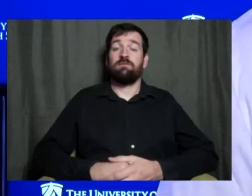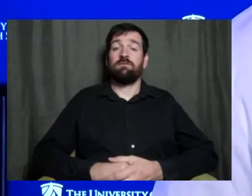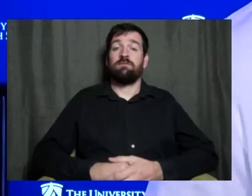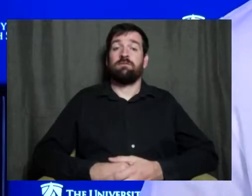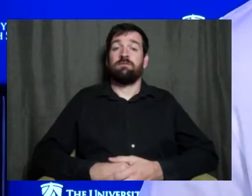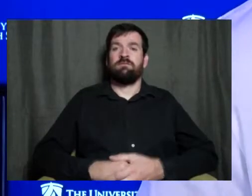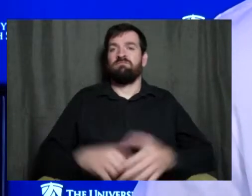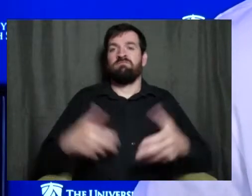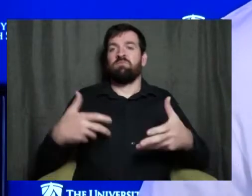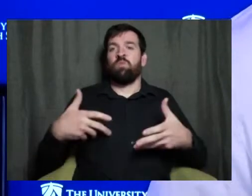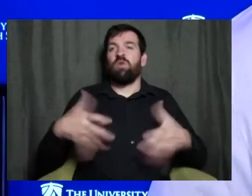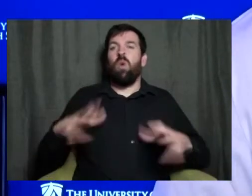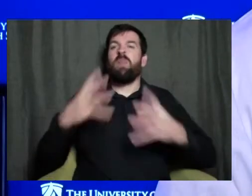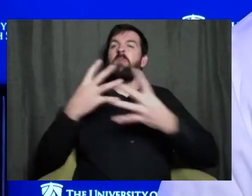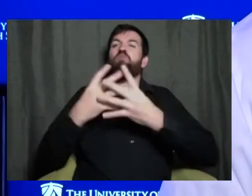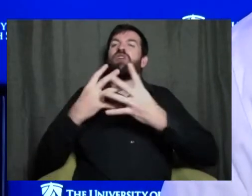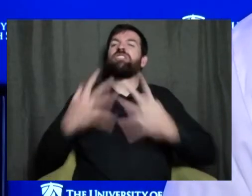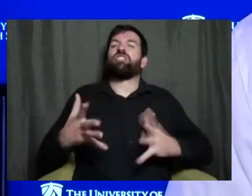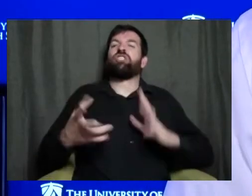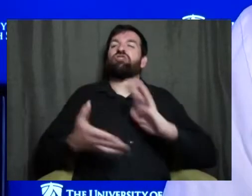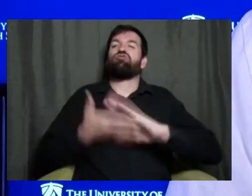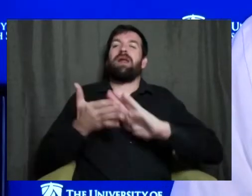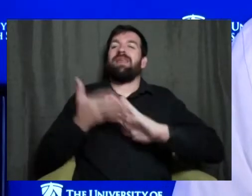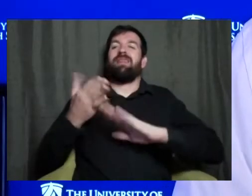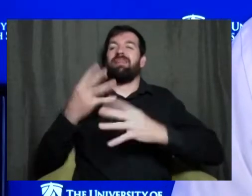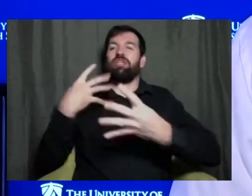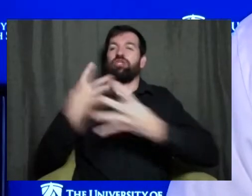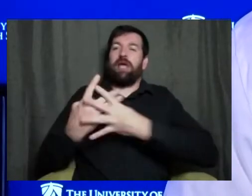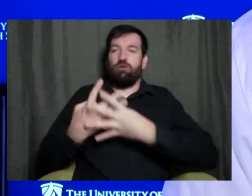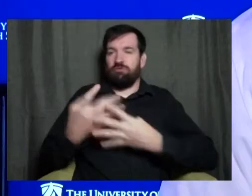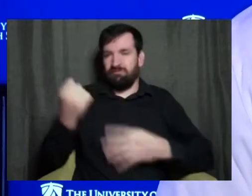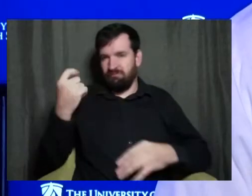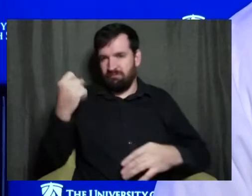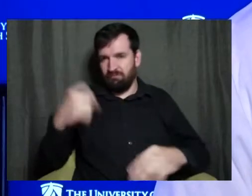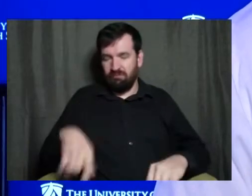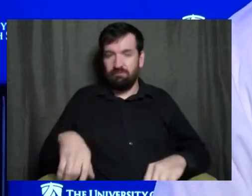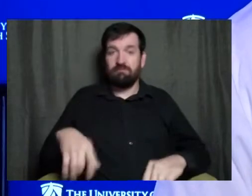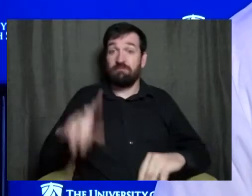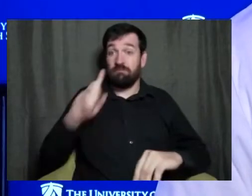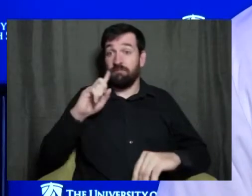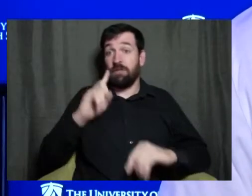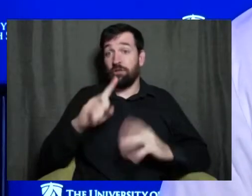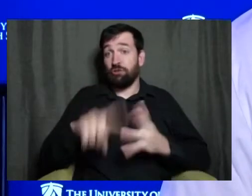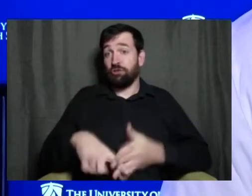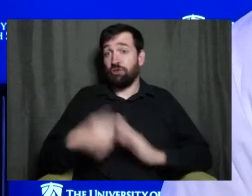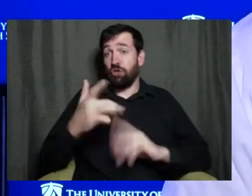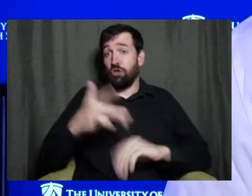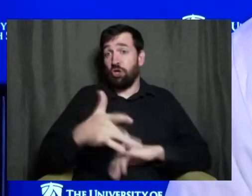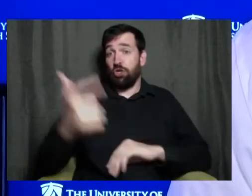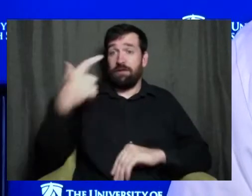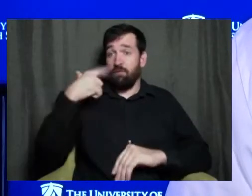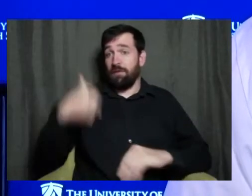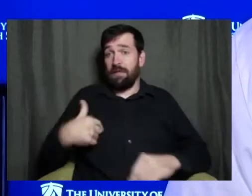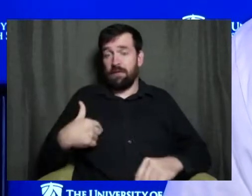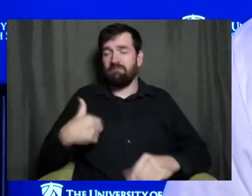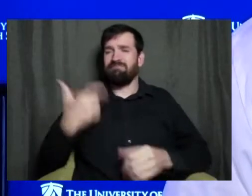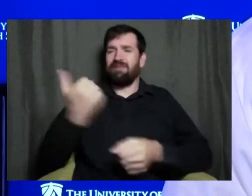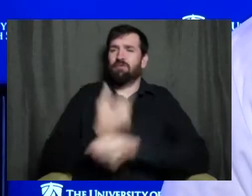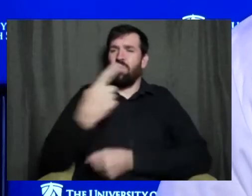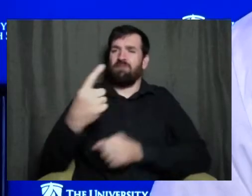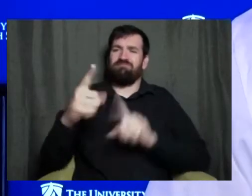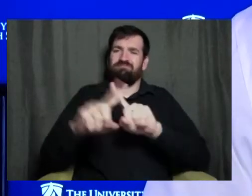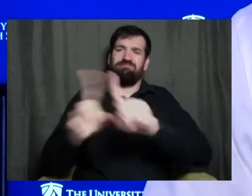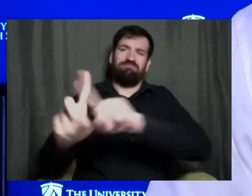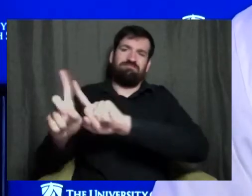prisoners running the jail, if you will. I think it started early for me, and everybody will have a different story. But again,